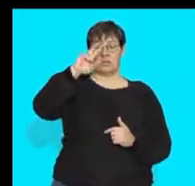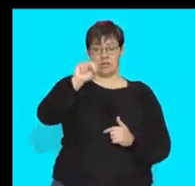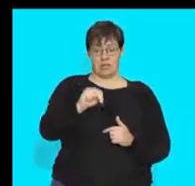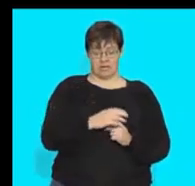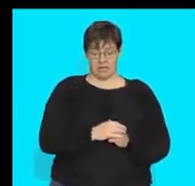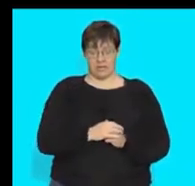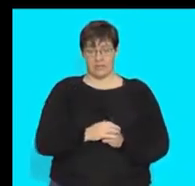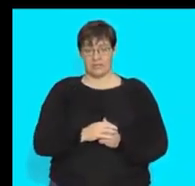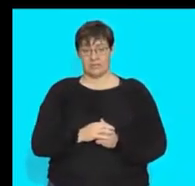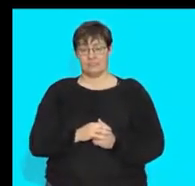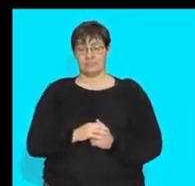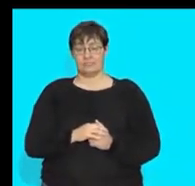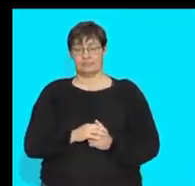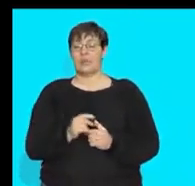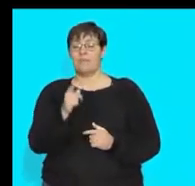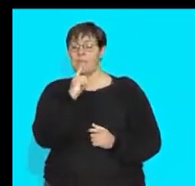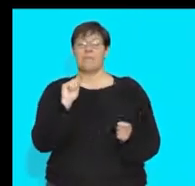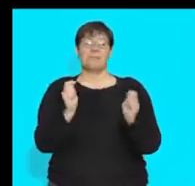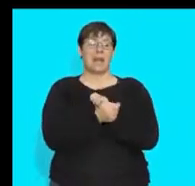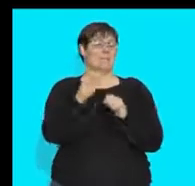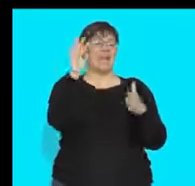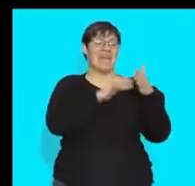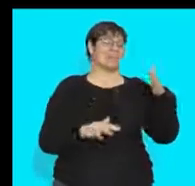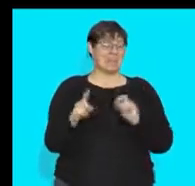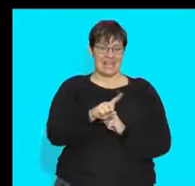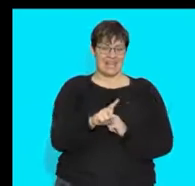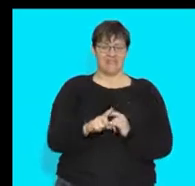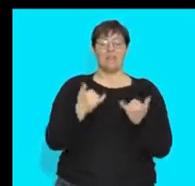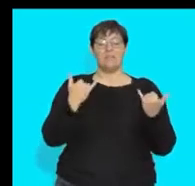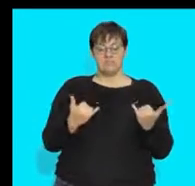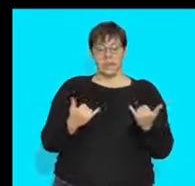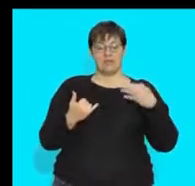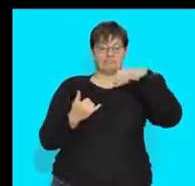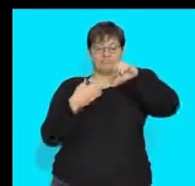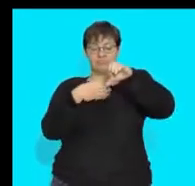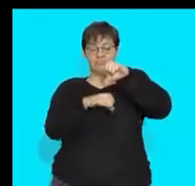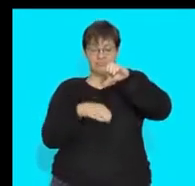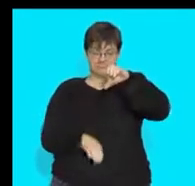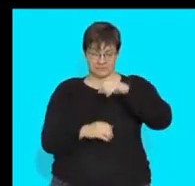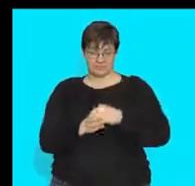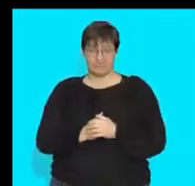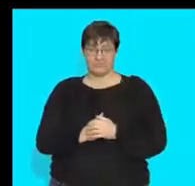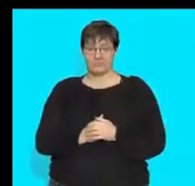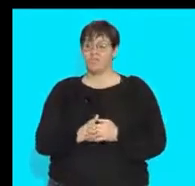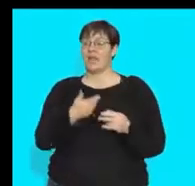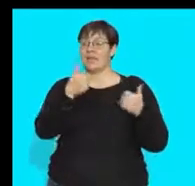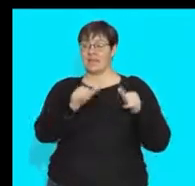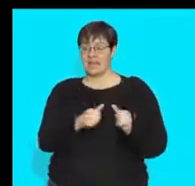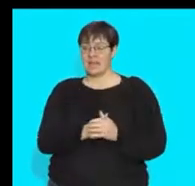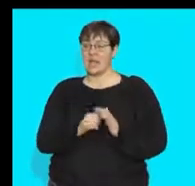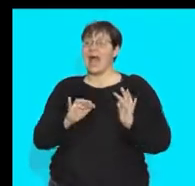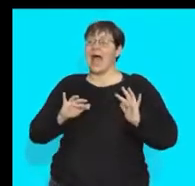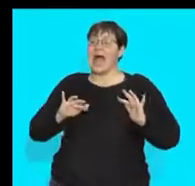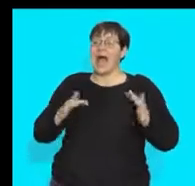So as I said, instead of it becoming an essay question, let's break it down. Okay, then it says how